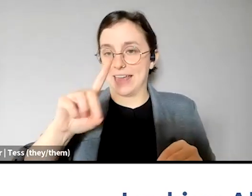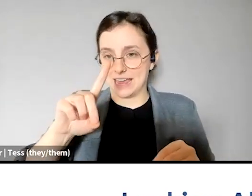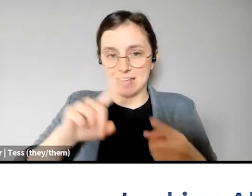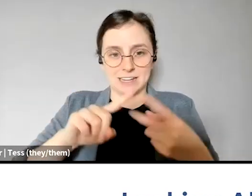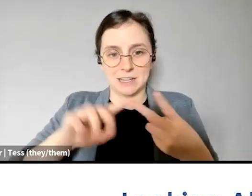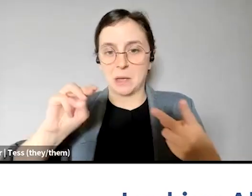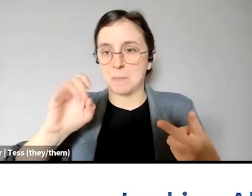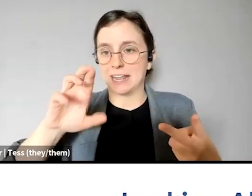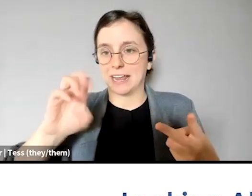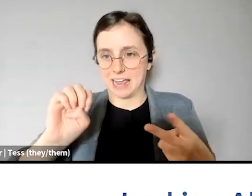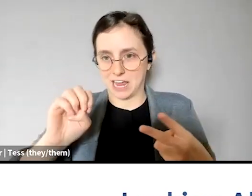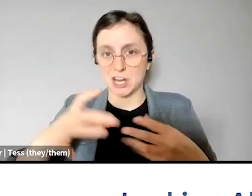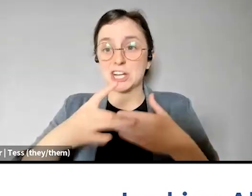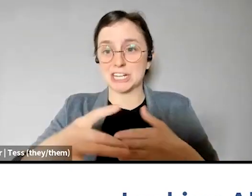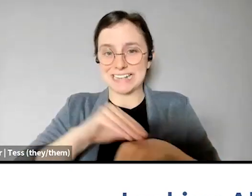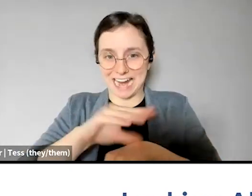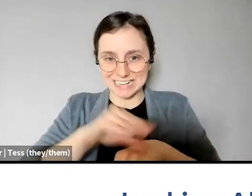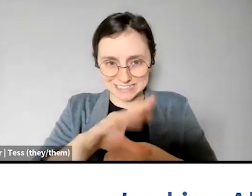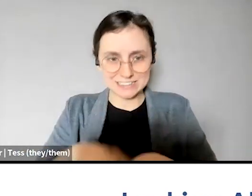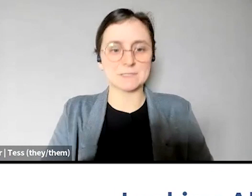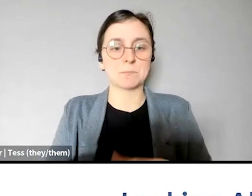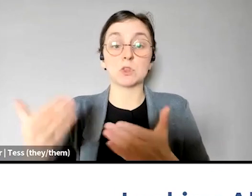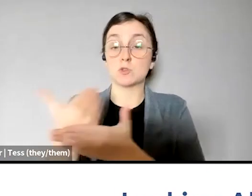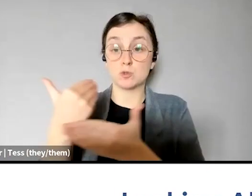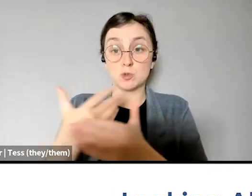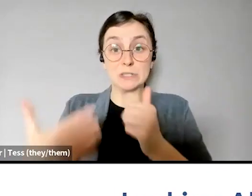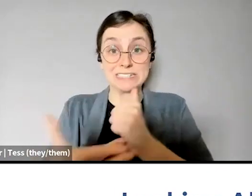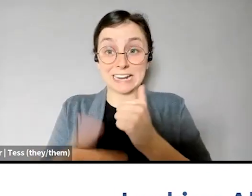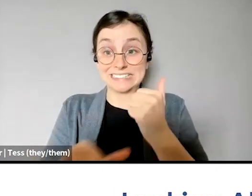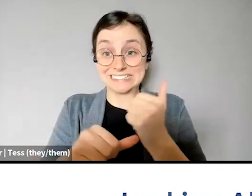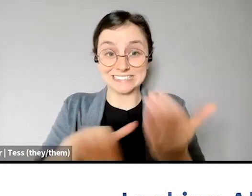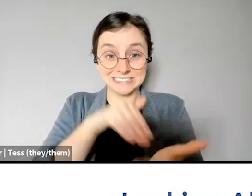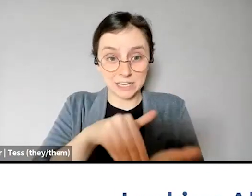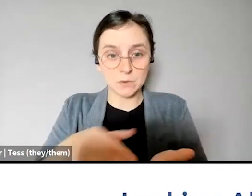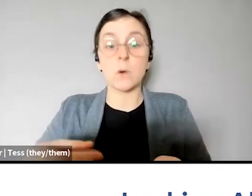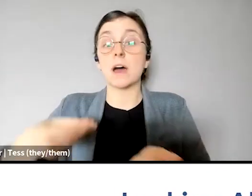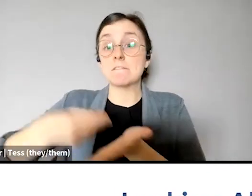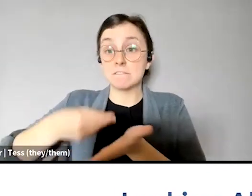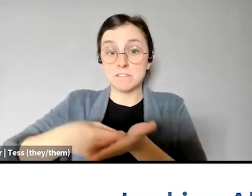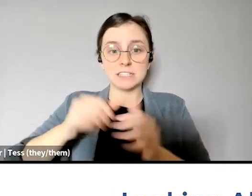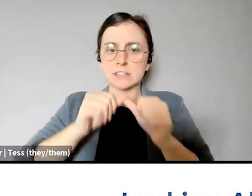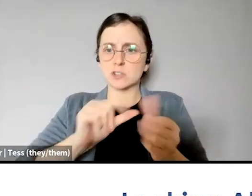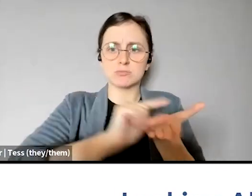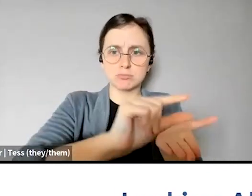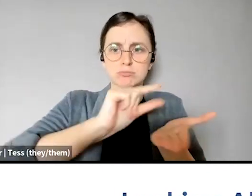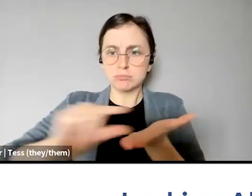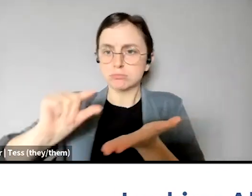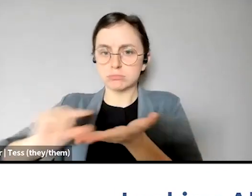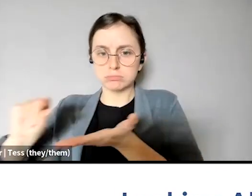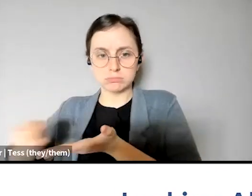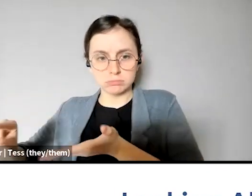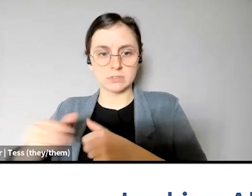about, a new technical assistance center, continued disbursement of funds, continued advocacy for the